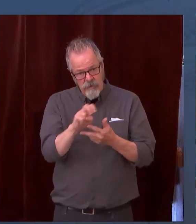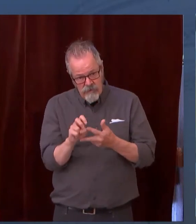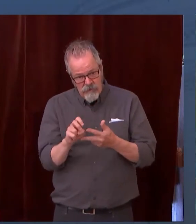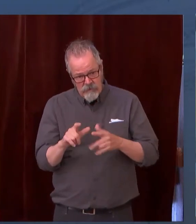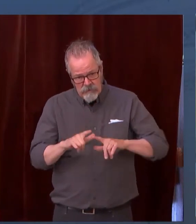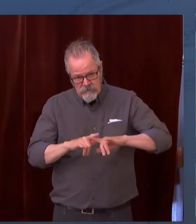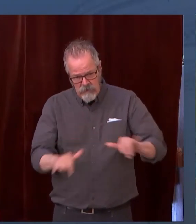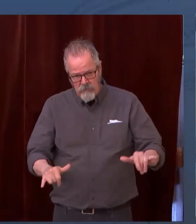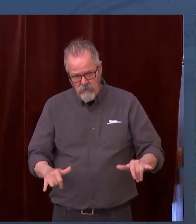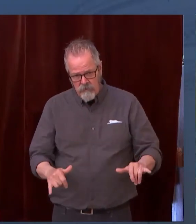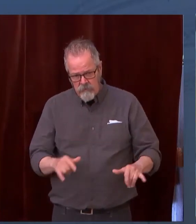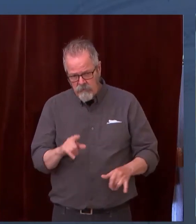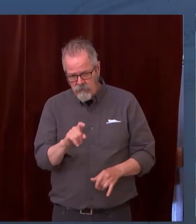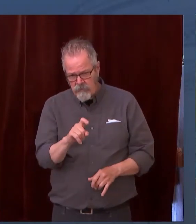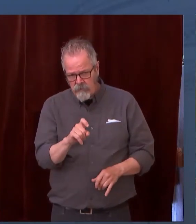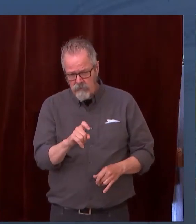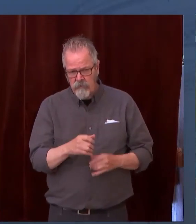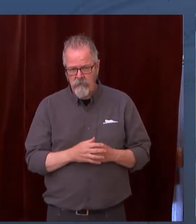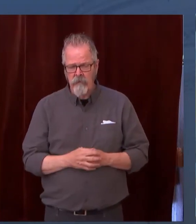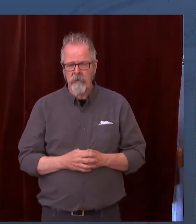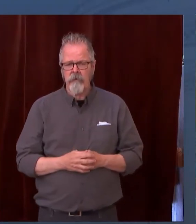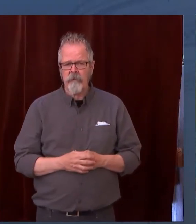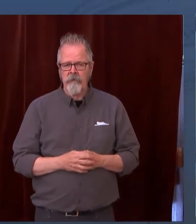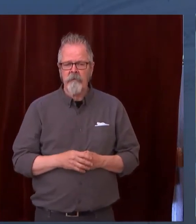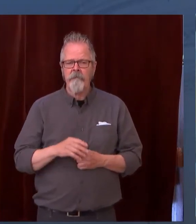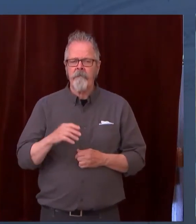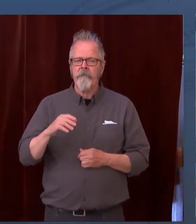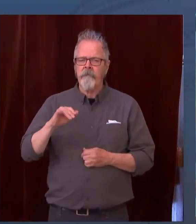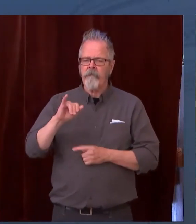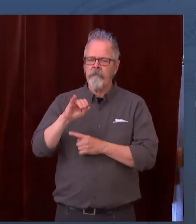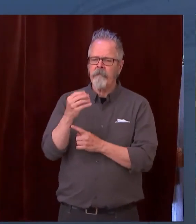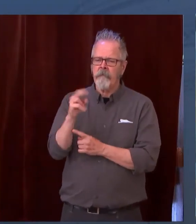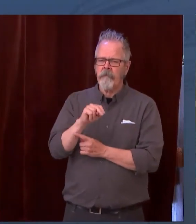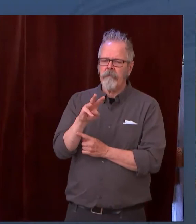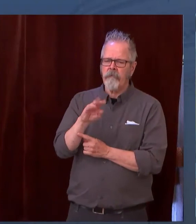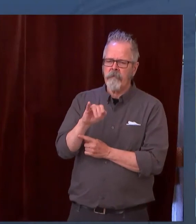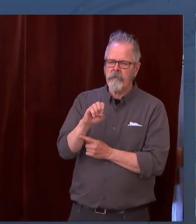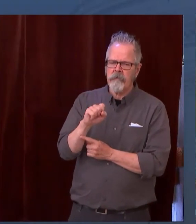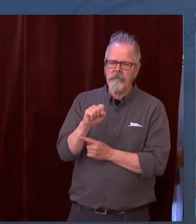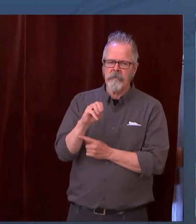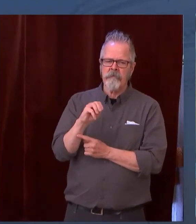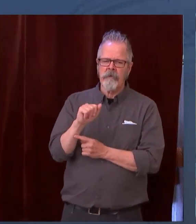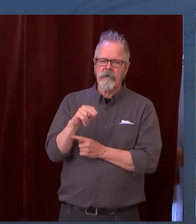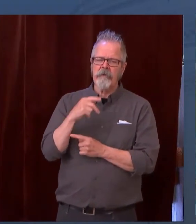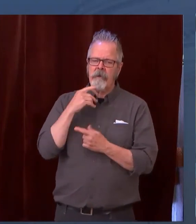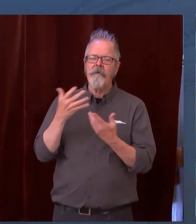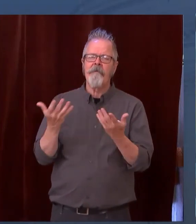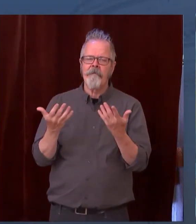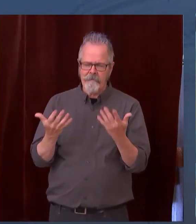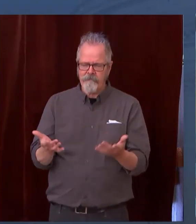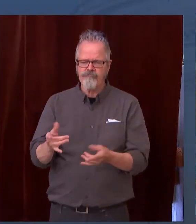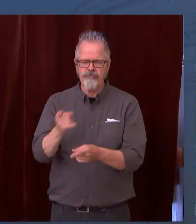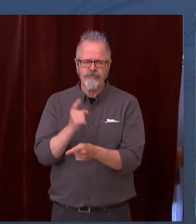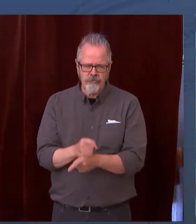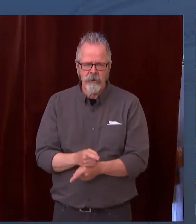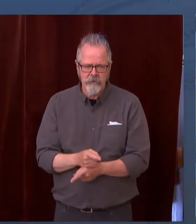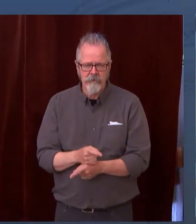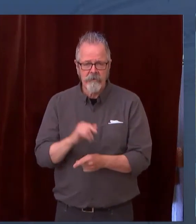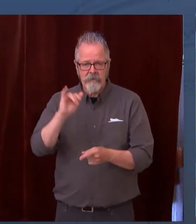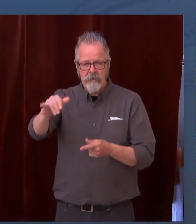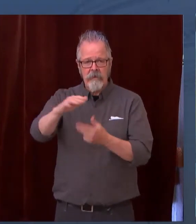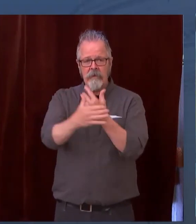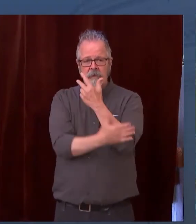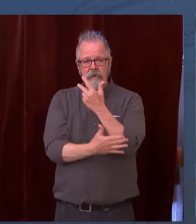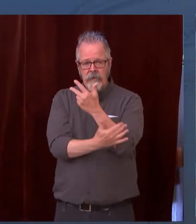one commissioner already indicate this, their boards of health need to look at their roadmap to recovery. I know their health directors have